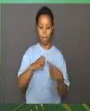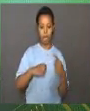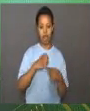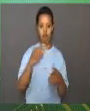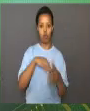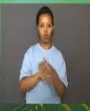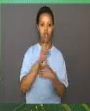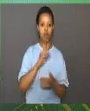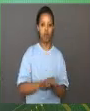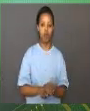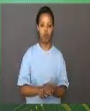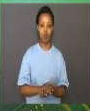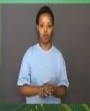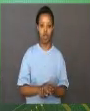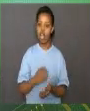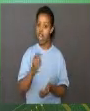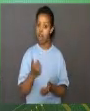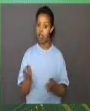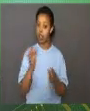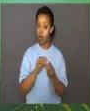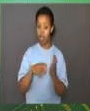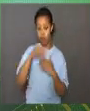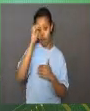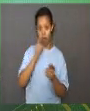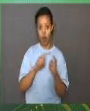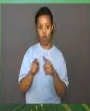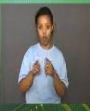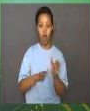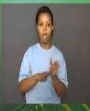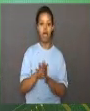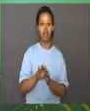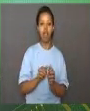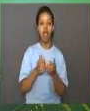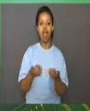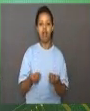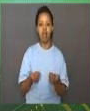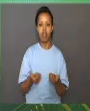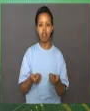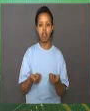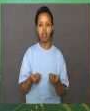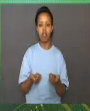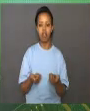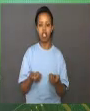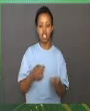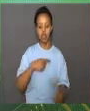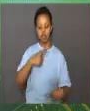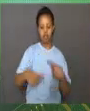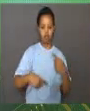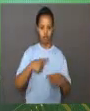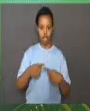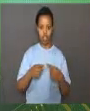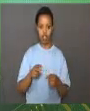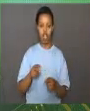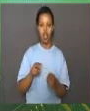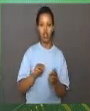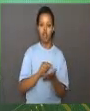ecosystem. We will learn how bacteria are involved in recycling